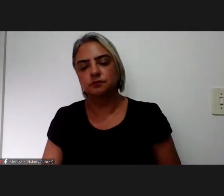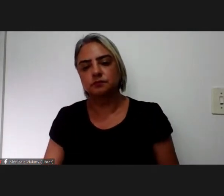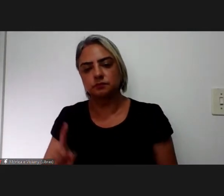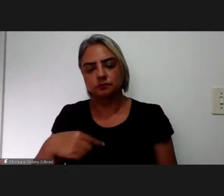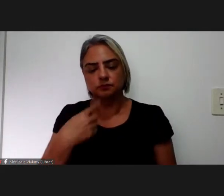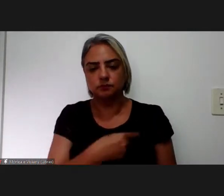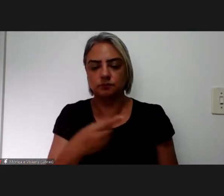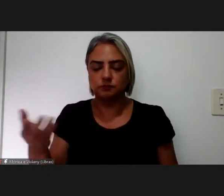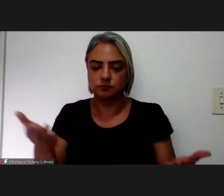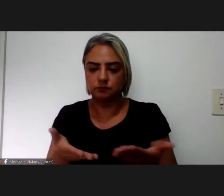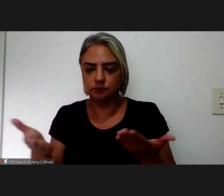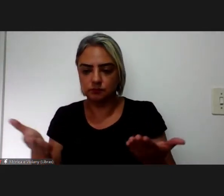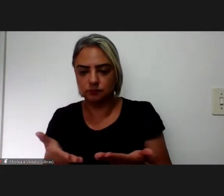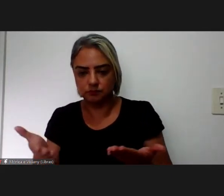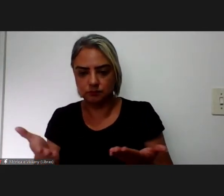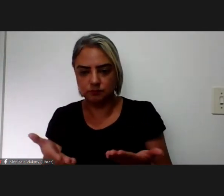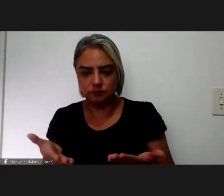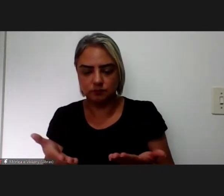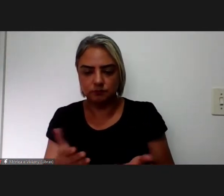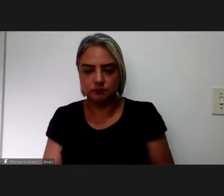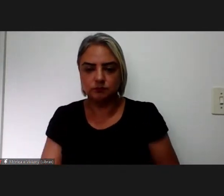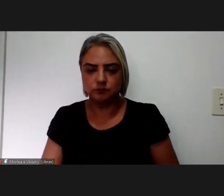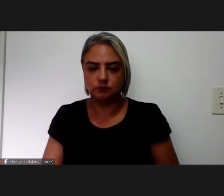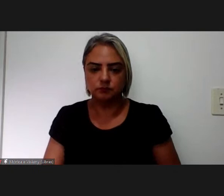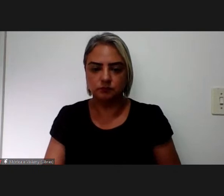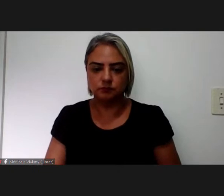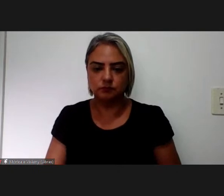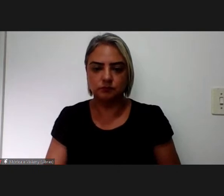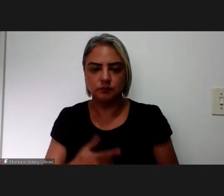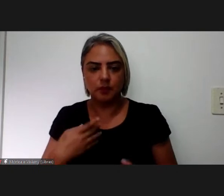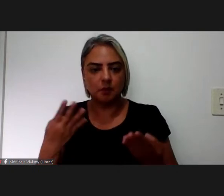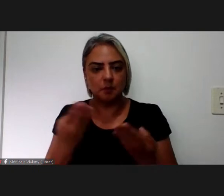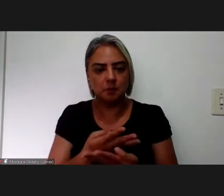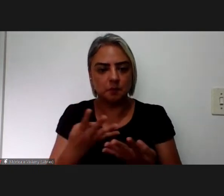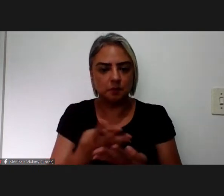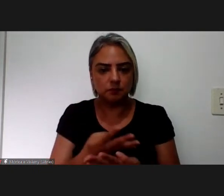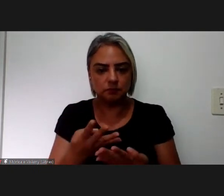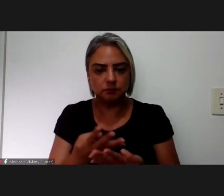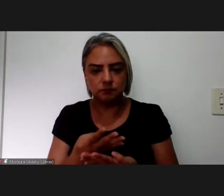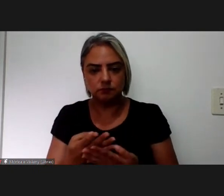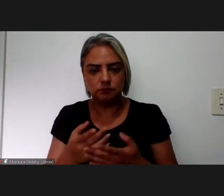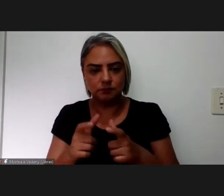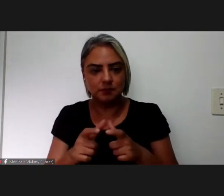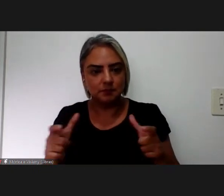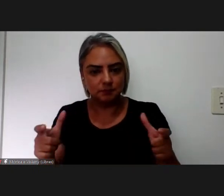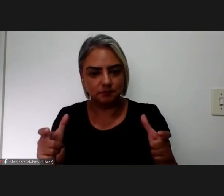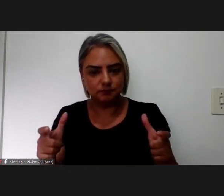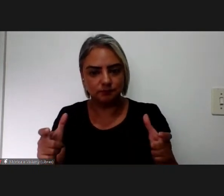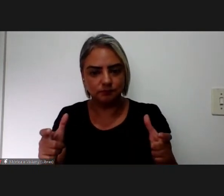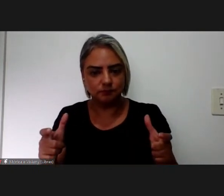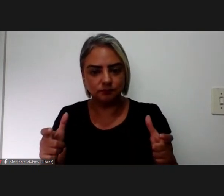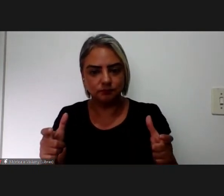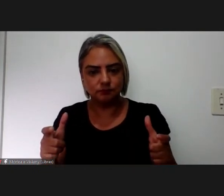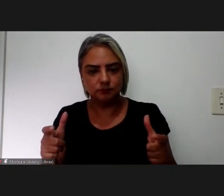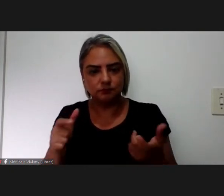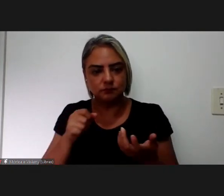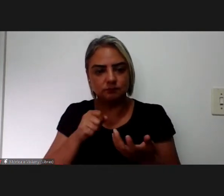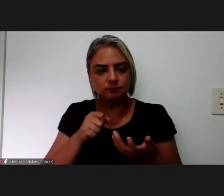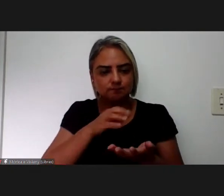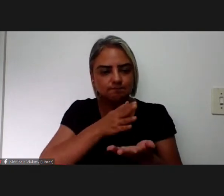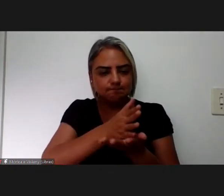So today Somos uma rede, né? we are network, which is very